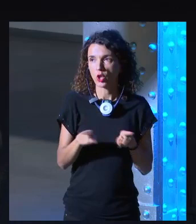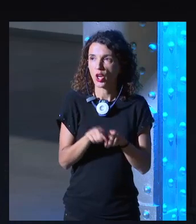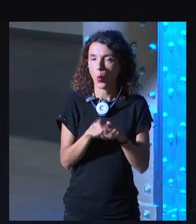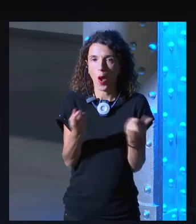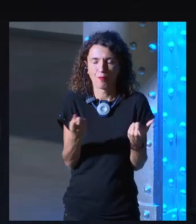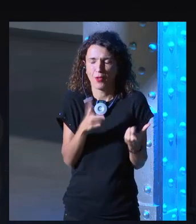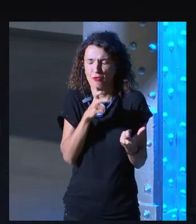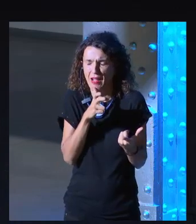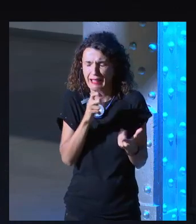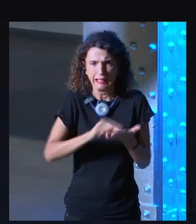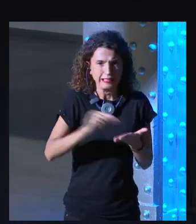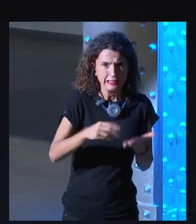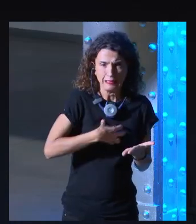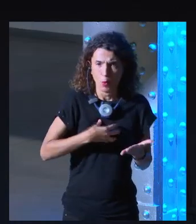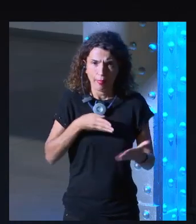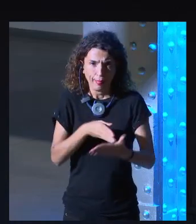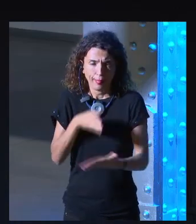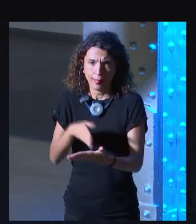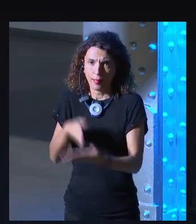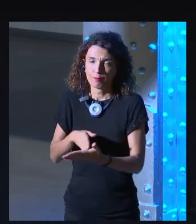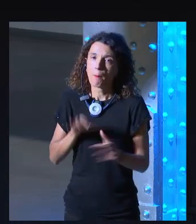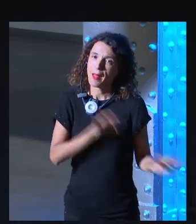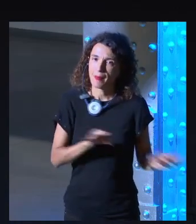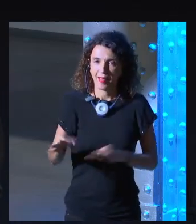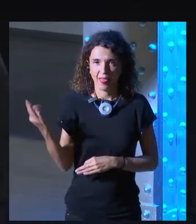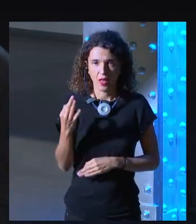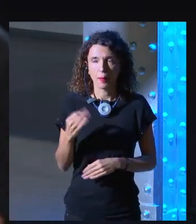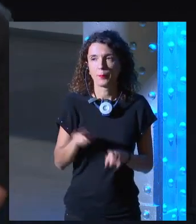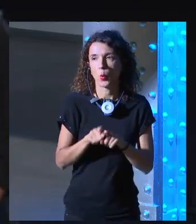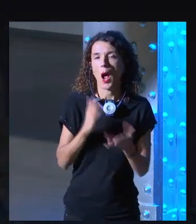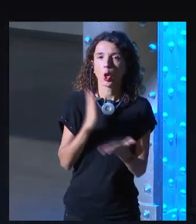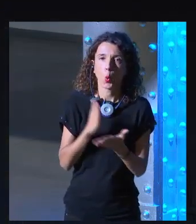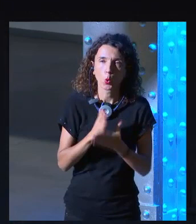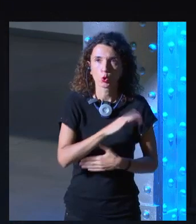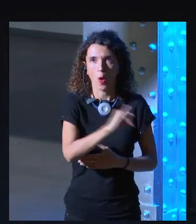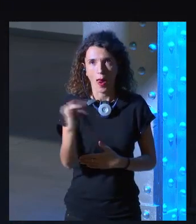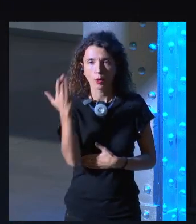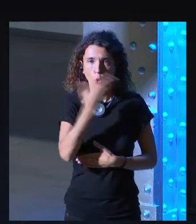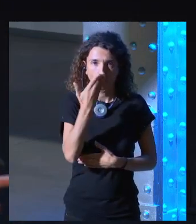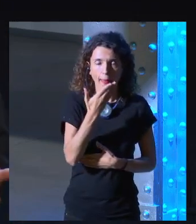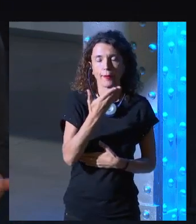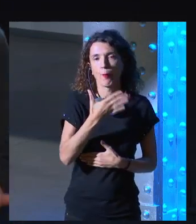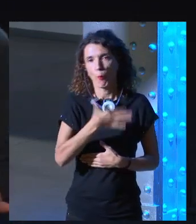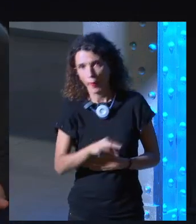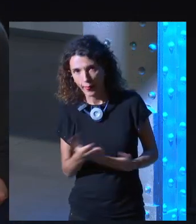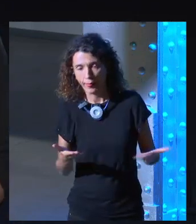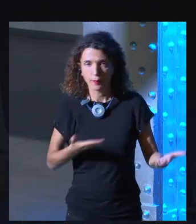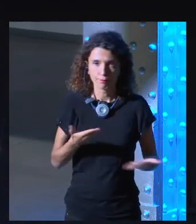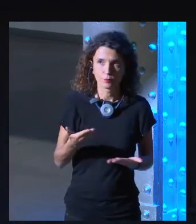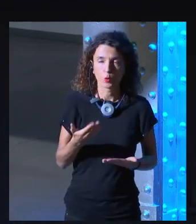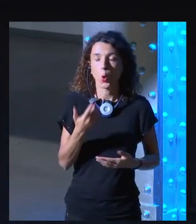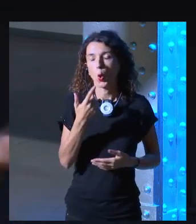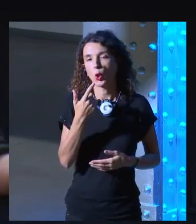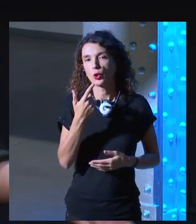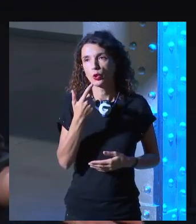The problem with creative writing courses in schools and blah blah is that they don't say often enough that you need